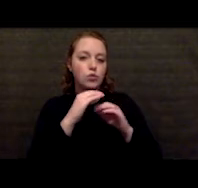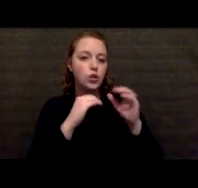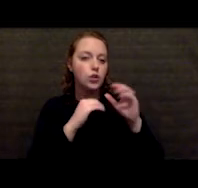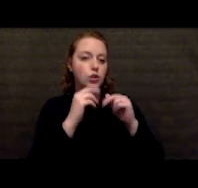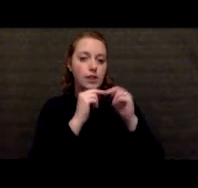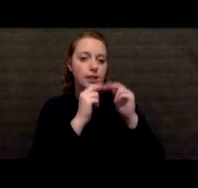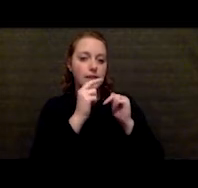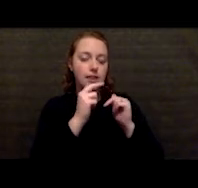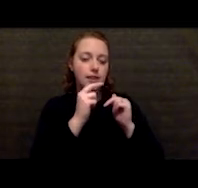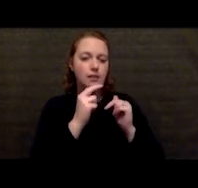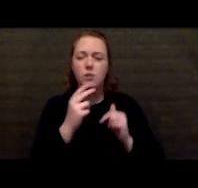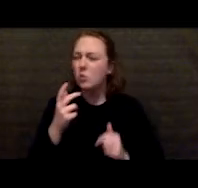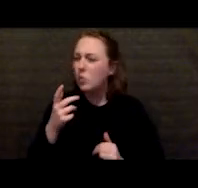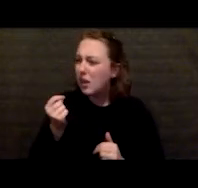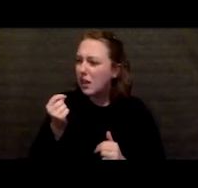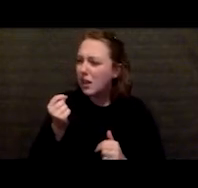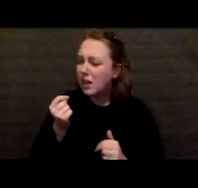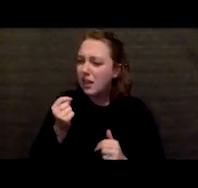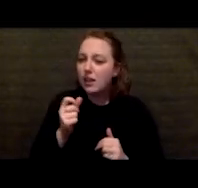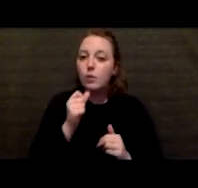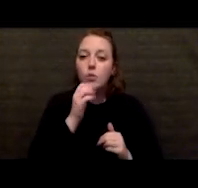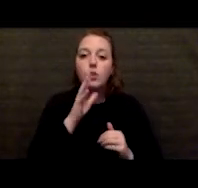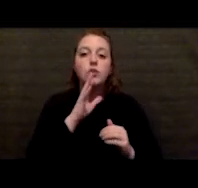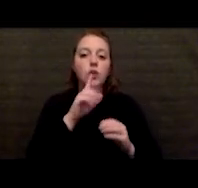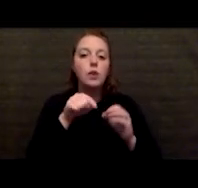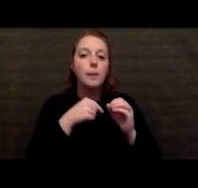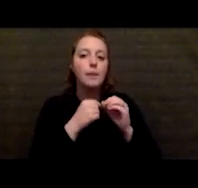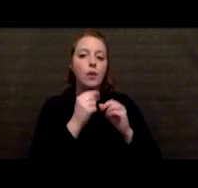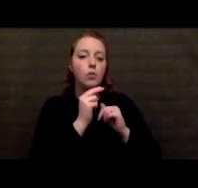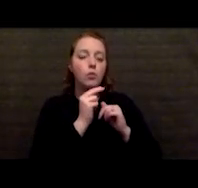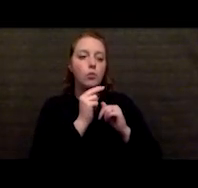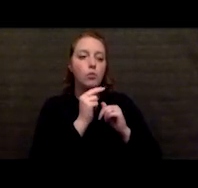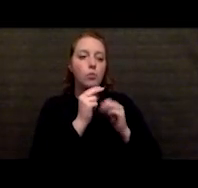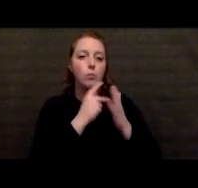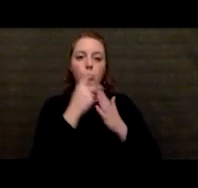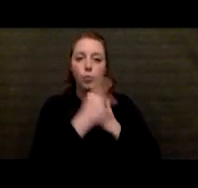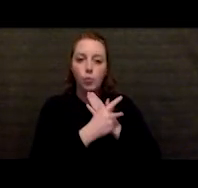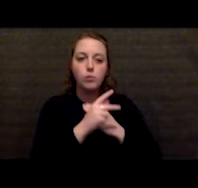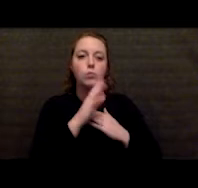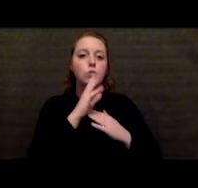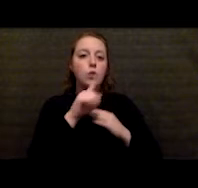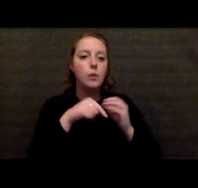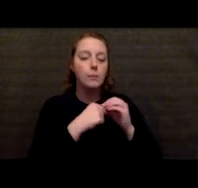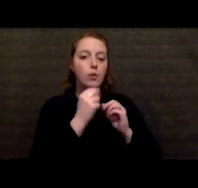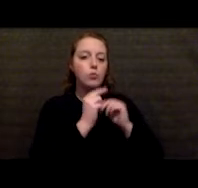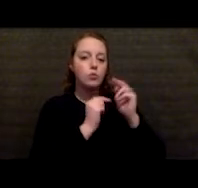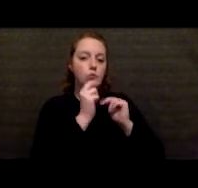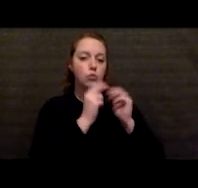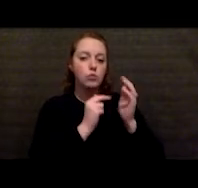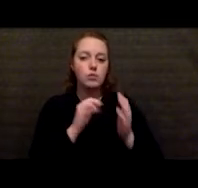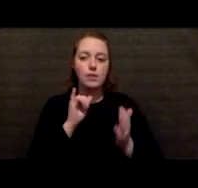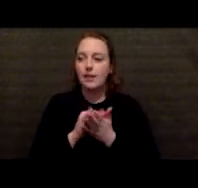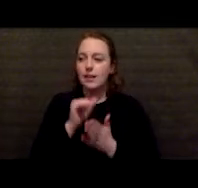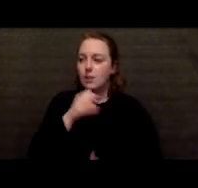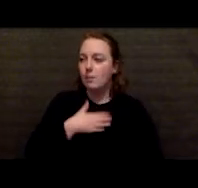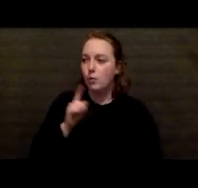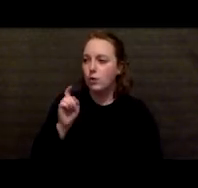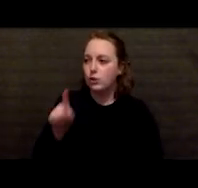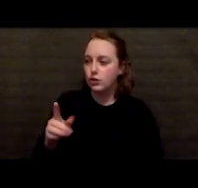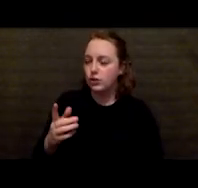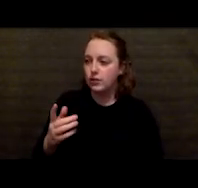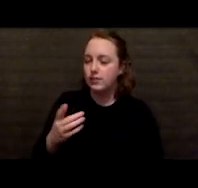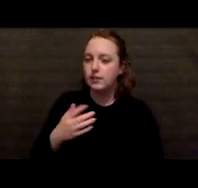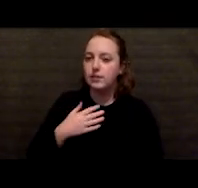talking programs. We're talking construction. And Well, I don't see that's not my question. My question